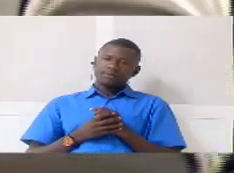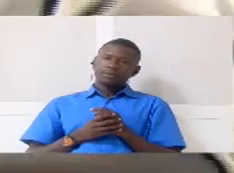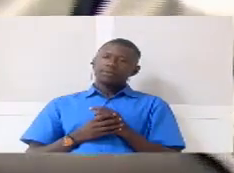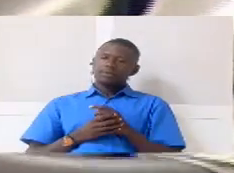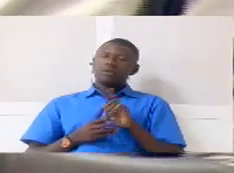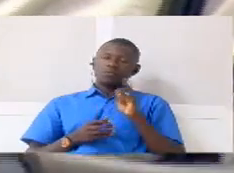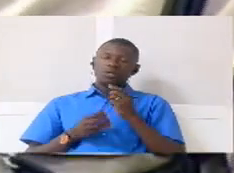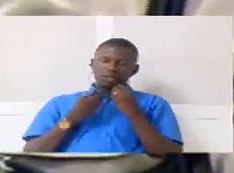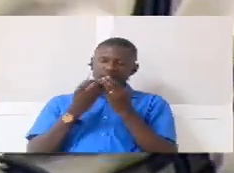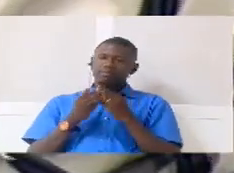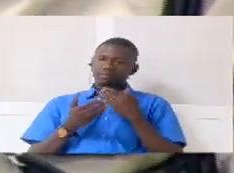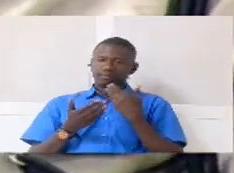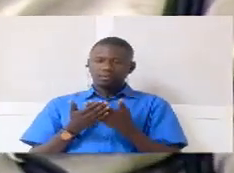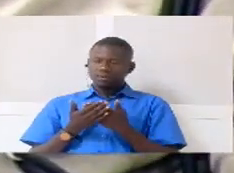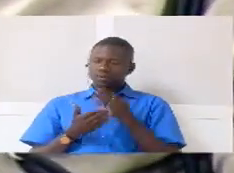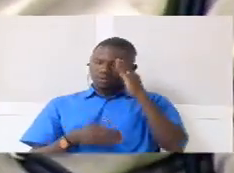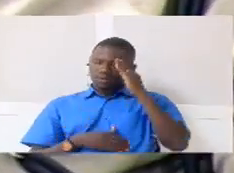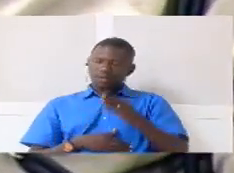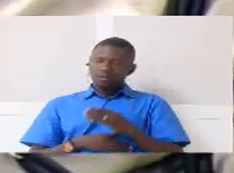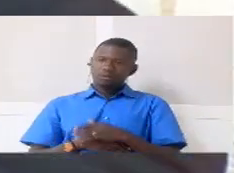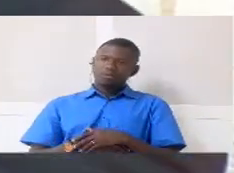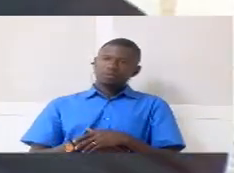is what I have to say to all. Thank you.